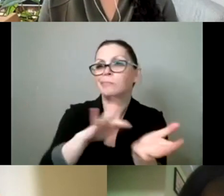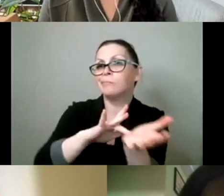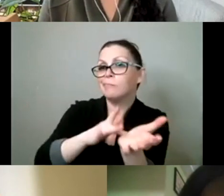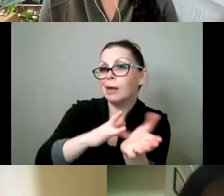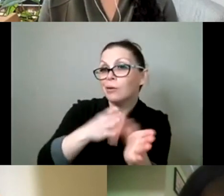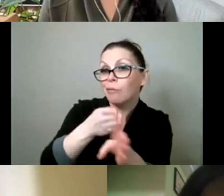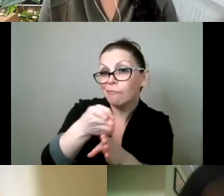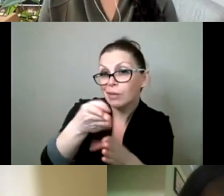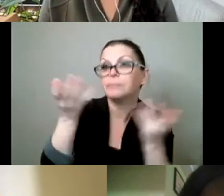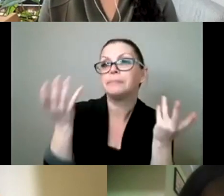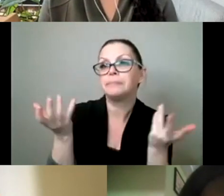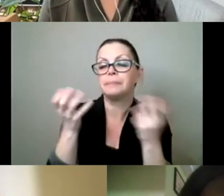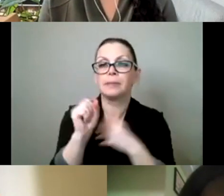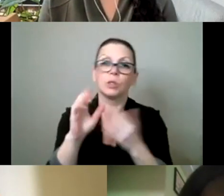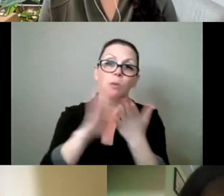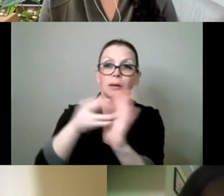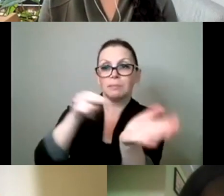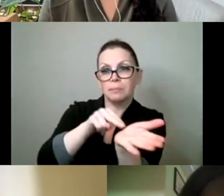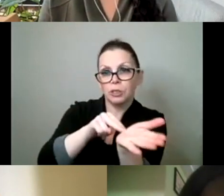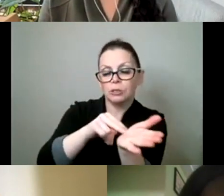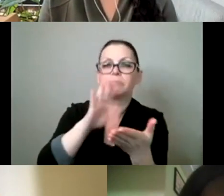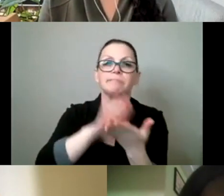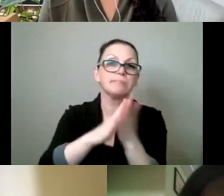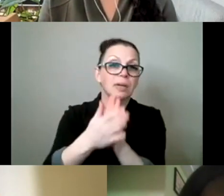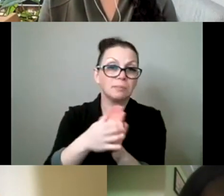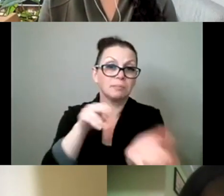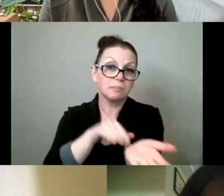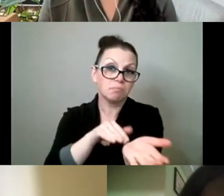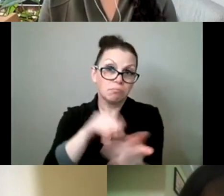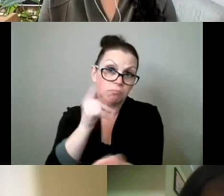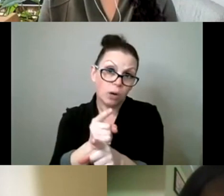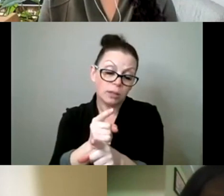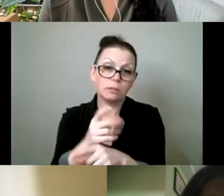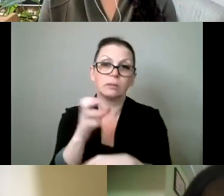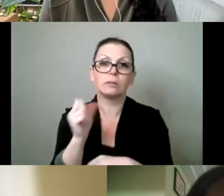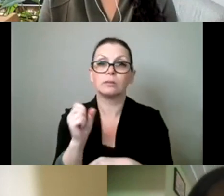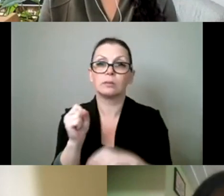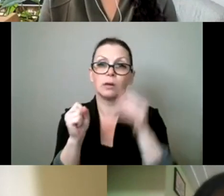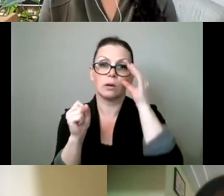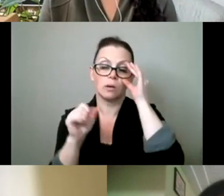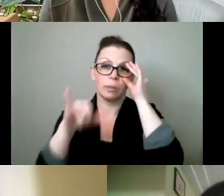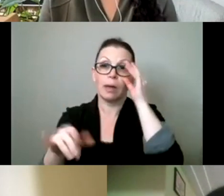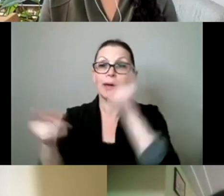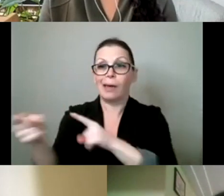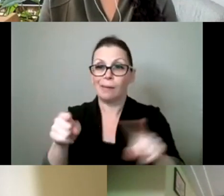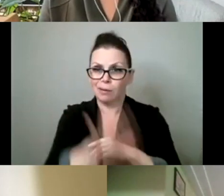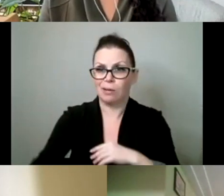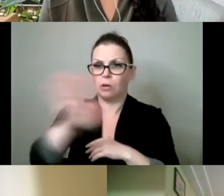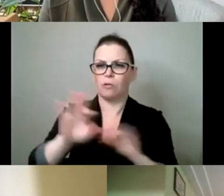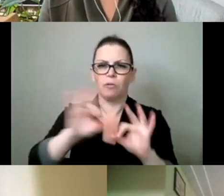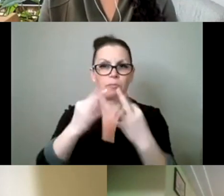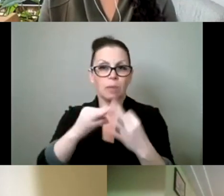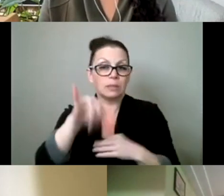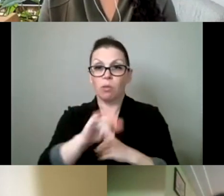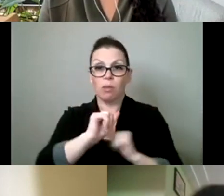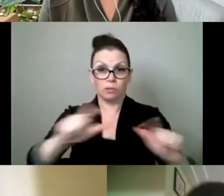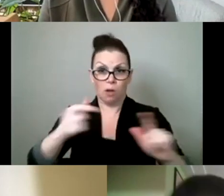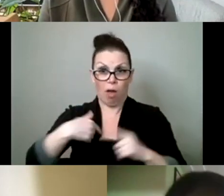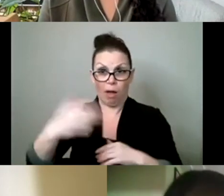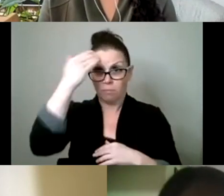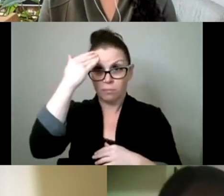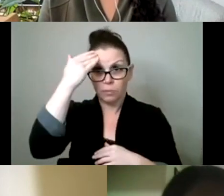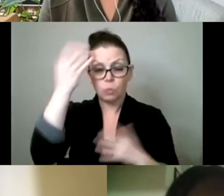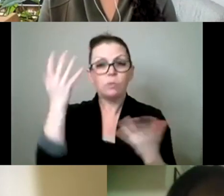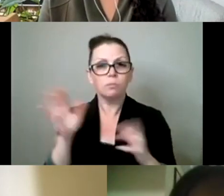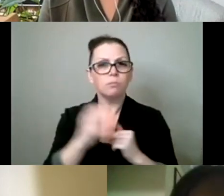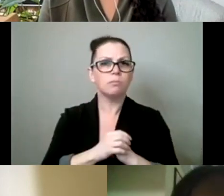field. So mm-hmm. become a nurse, become a doctor, right? And mm-hmm. they're all over my family. So it was the only thing that I knew.